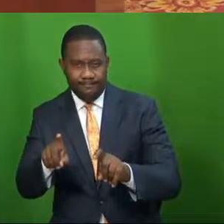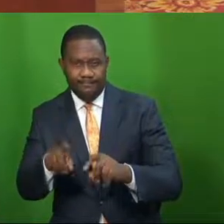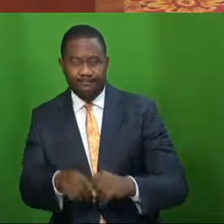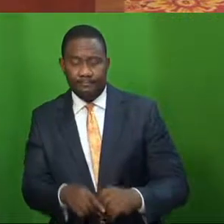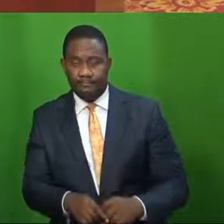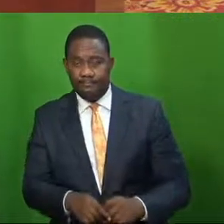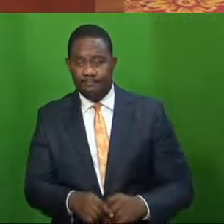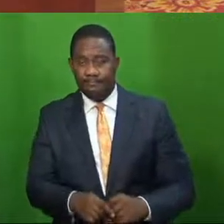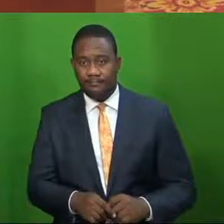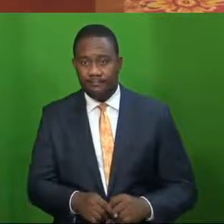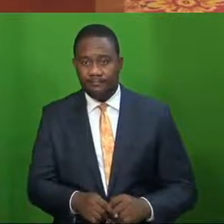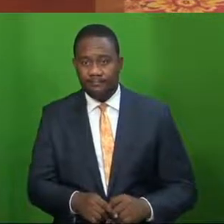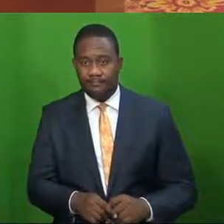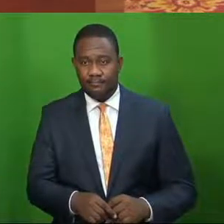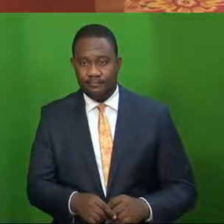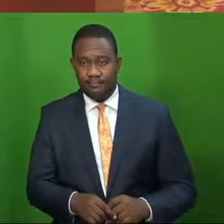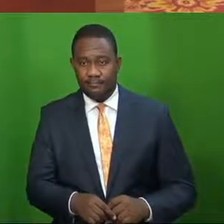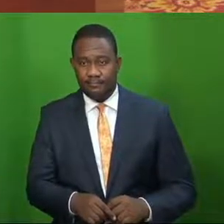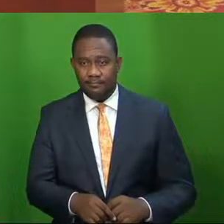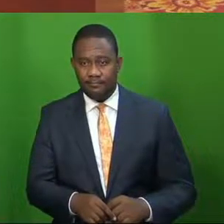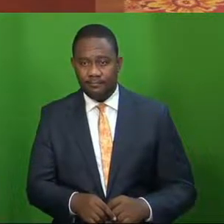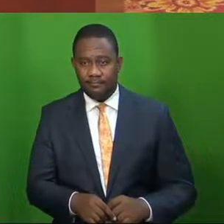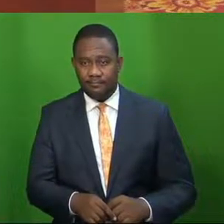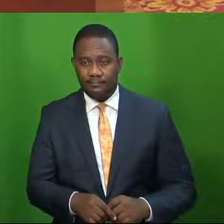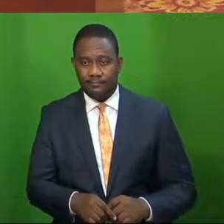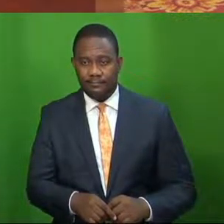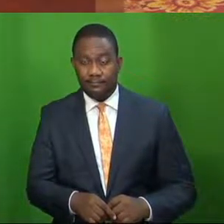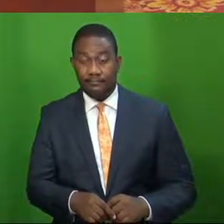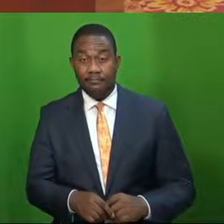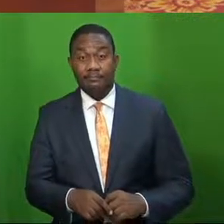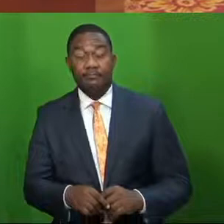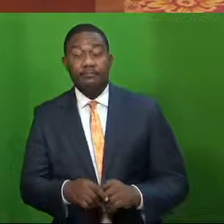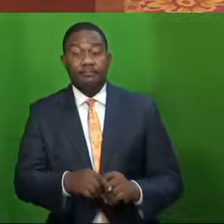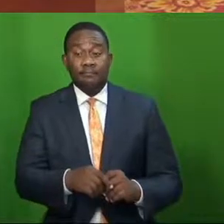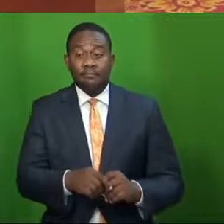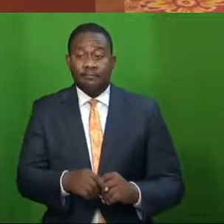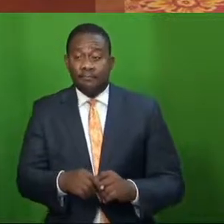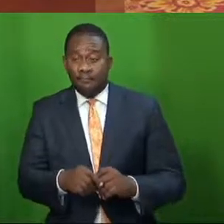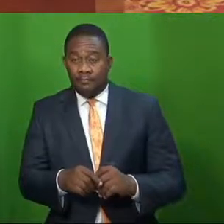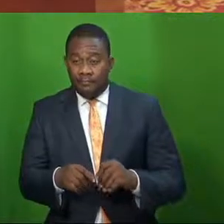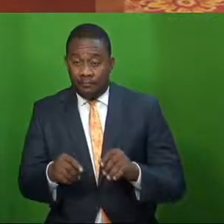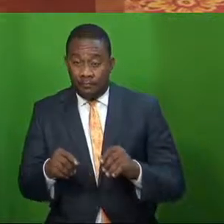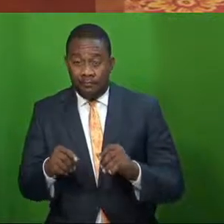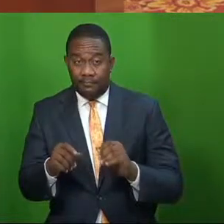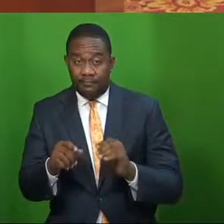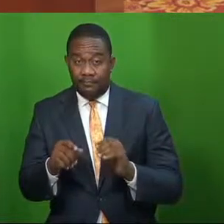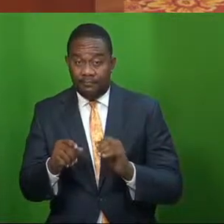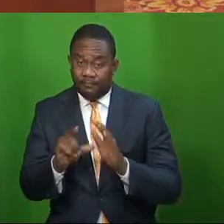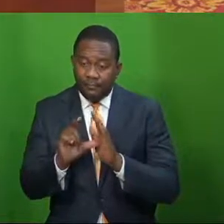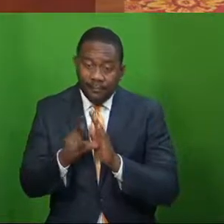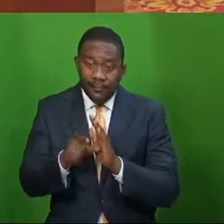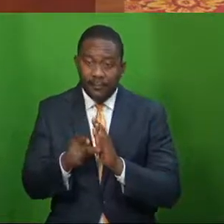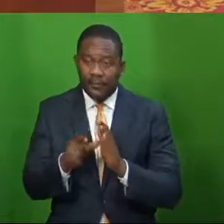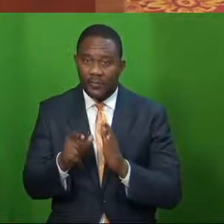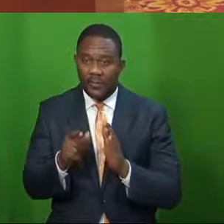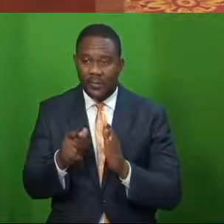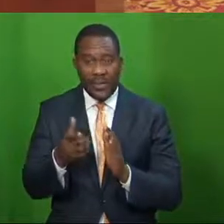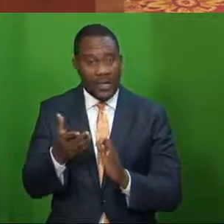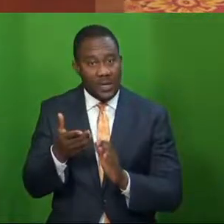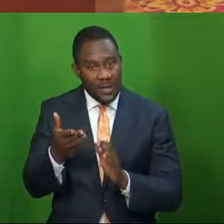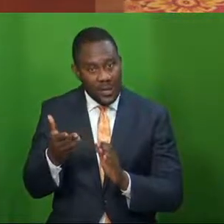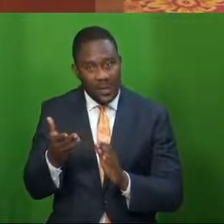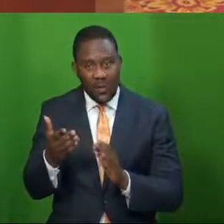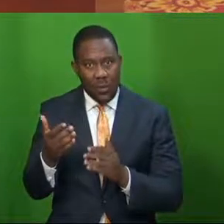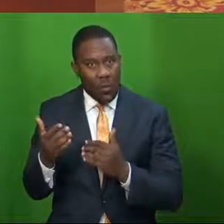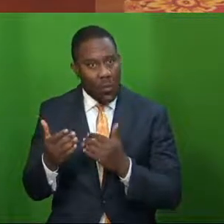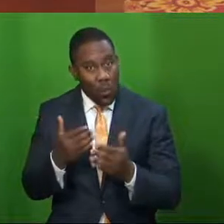working from their various ministries, will submit their own work schedule to us, which then is what we compose